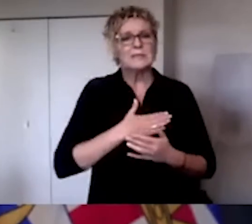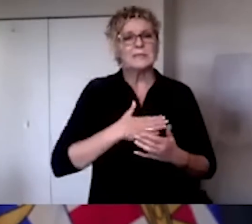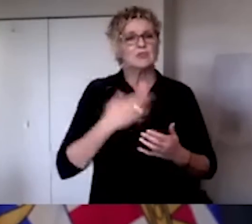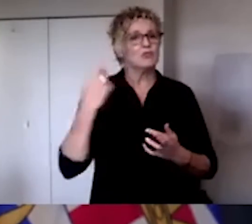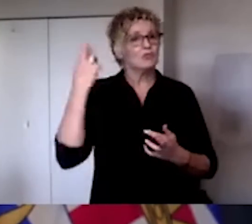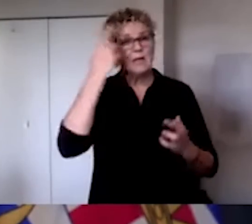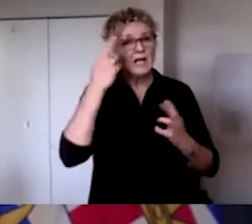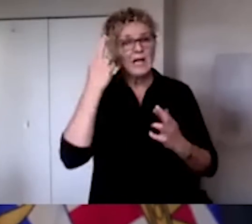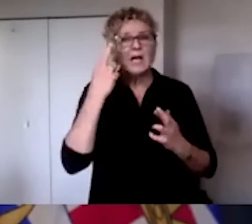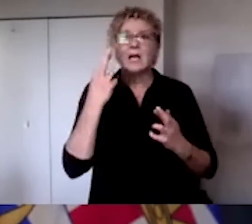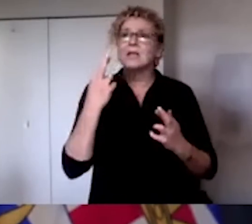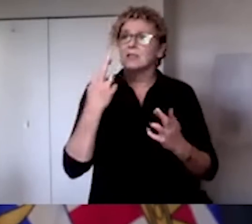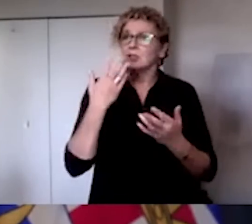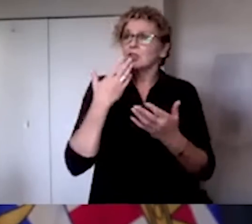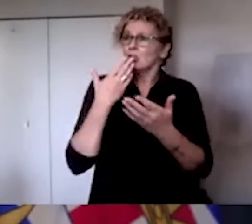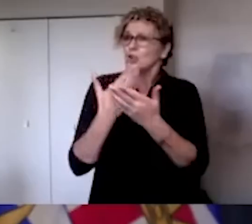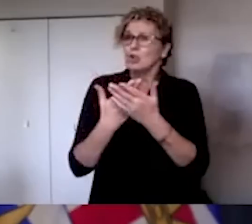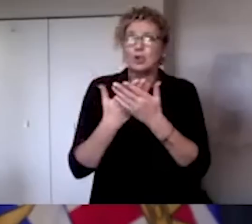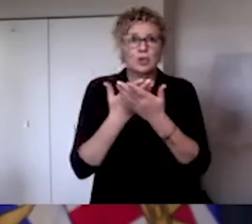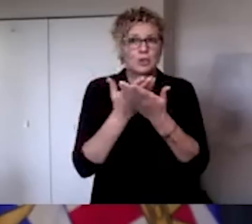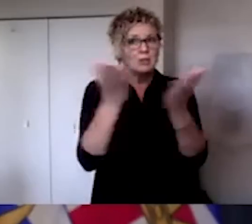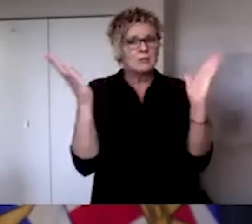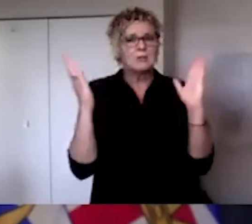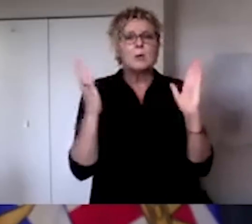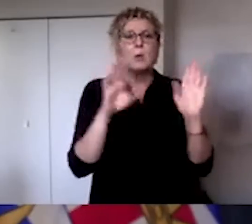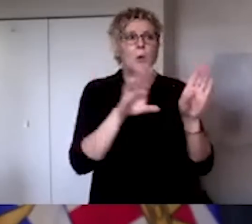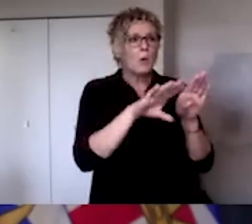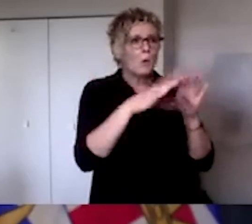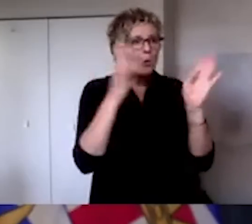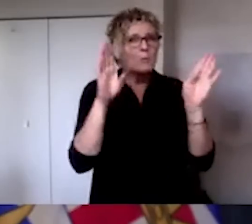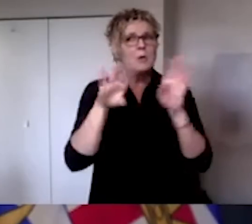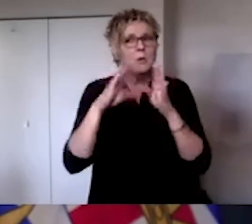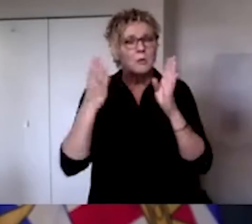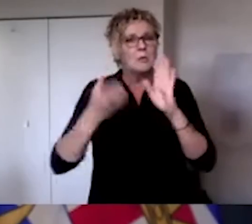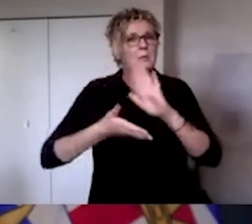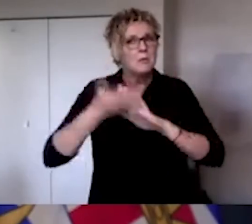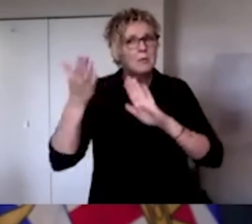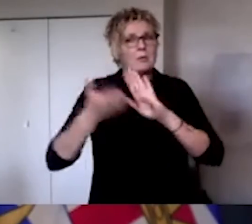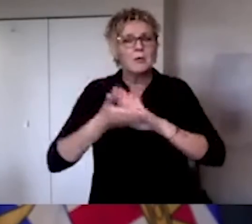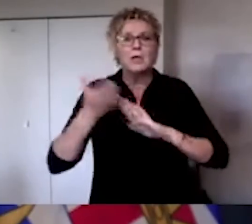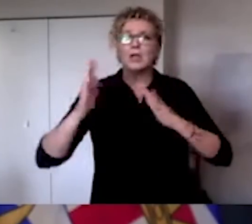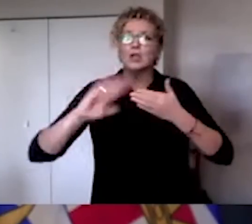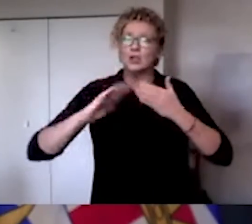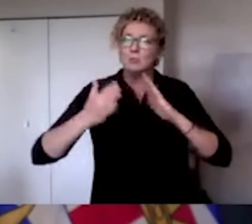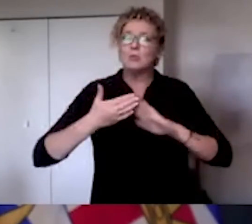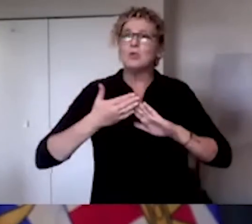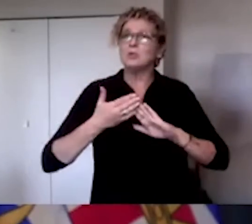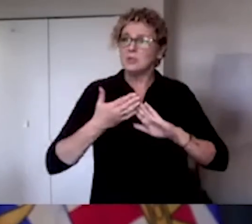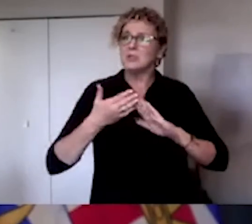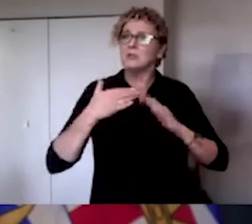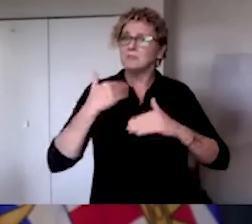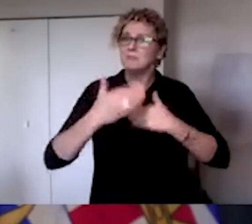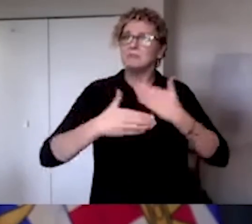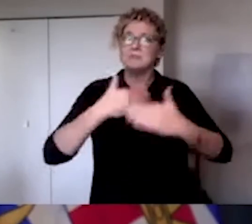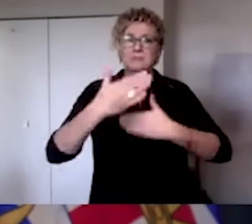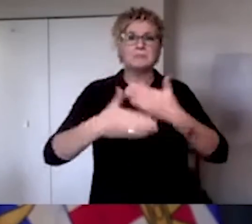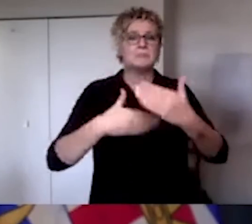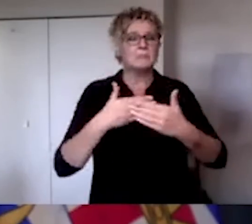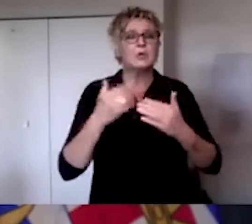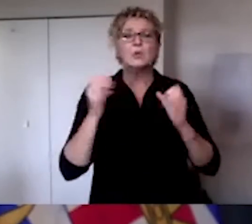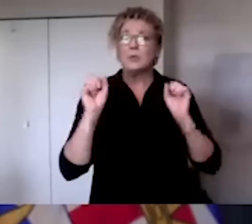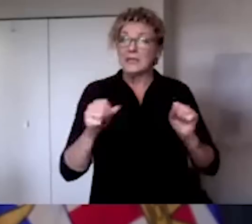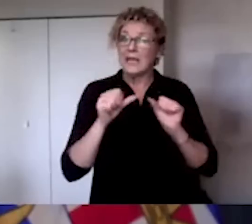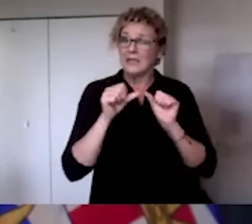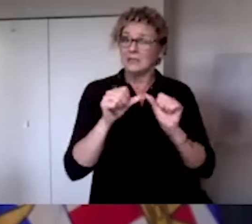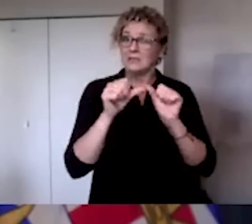plexiglass barriers, whether that's reducing the numbers of people in a grocery store line, whether it's having those barriers